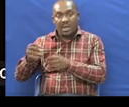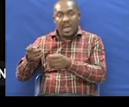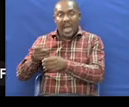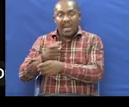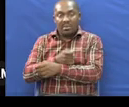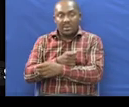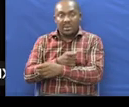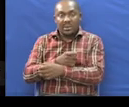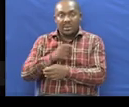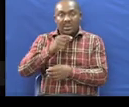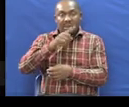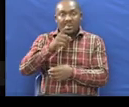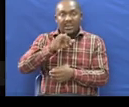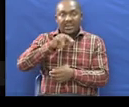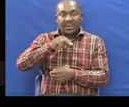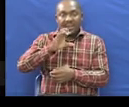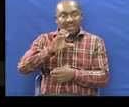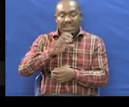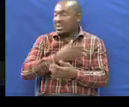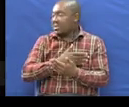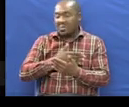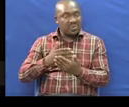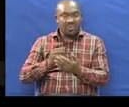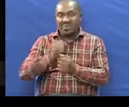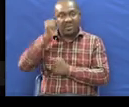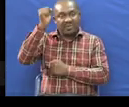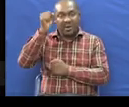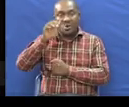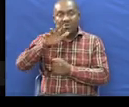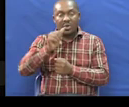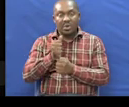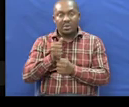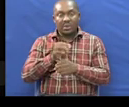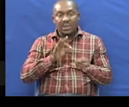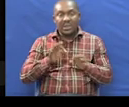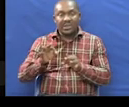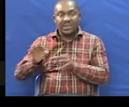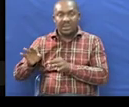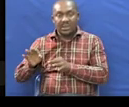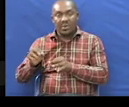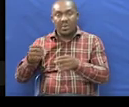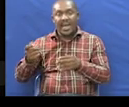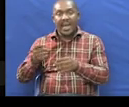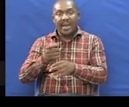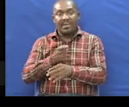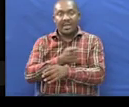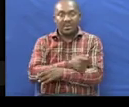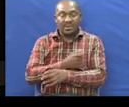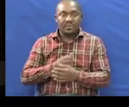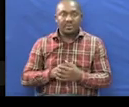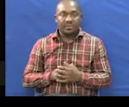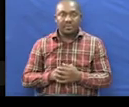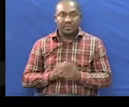electronic configuration for elements chromium and copper. What caused this?